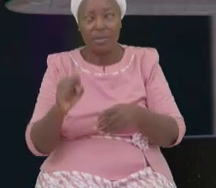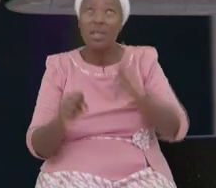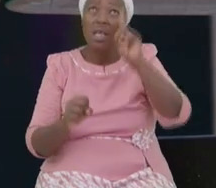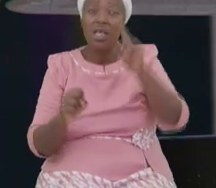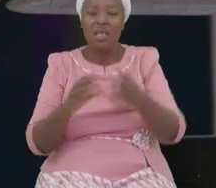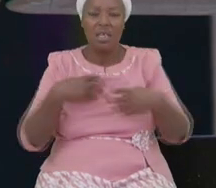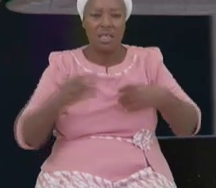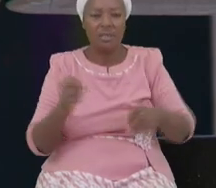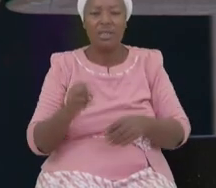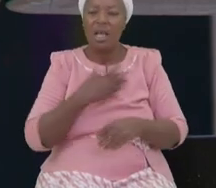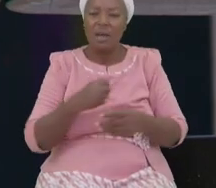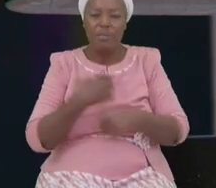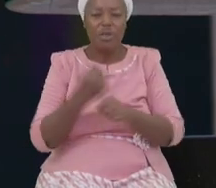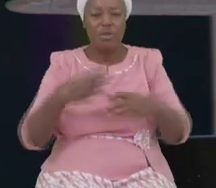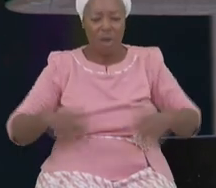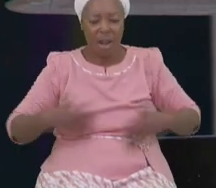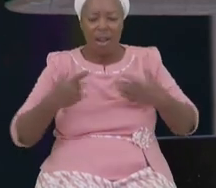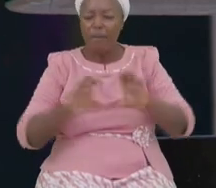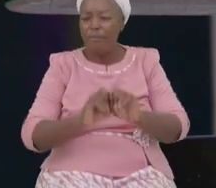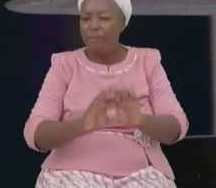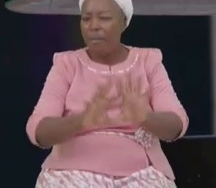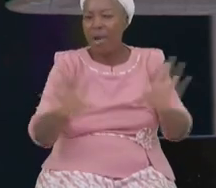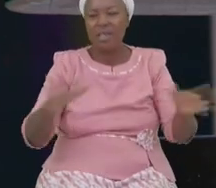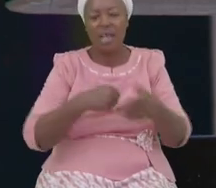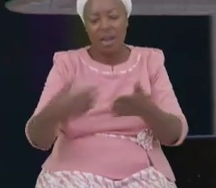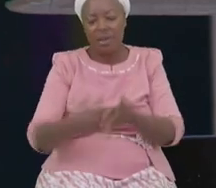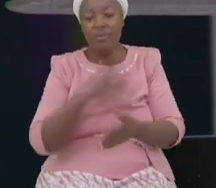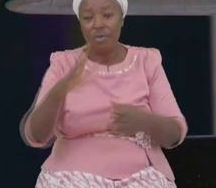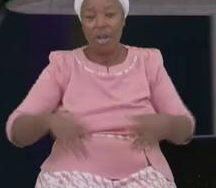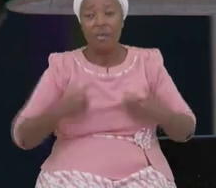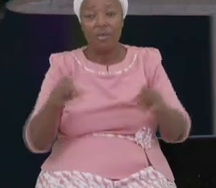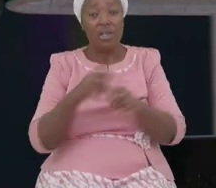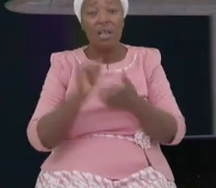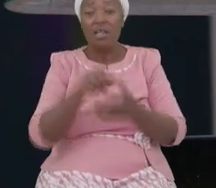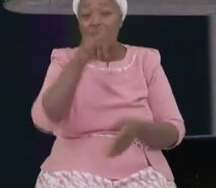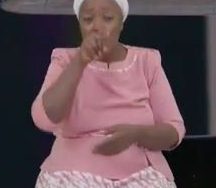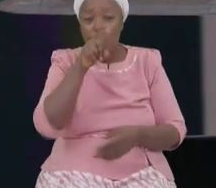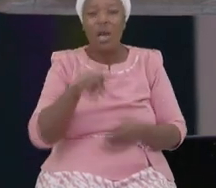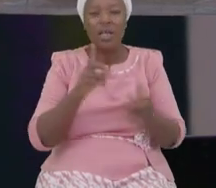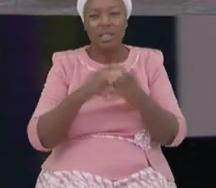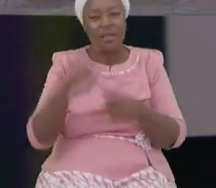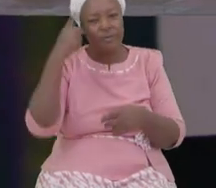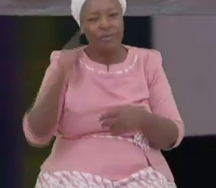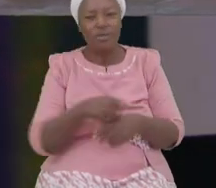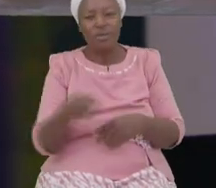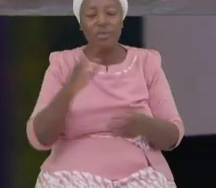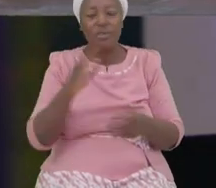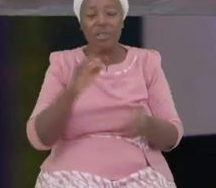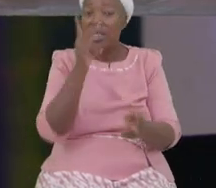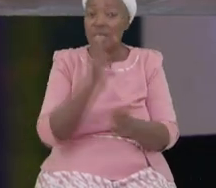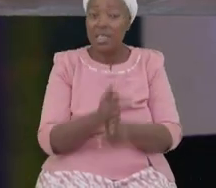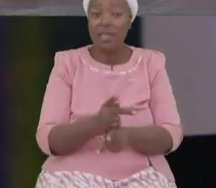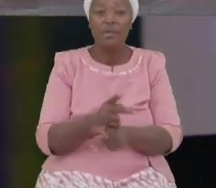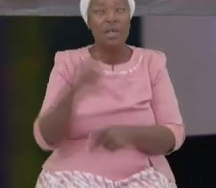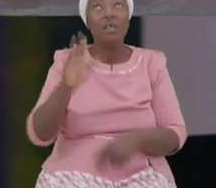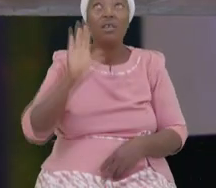he brightens your life, he renews your life like that of the eagle. For those that keep his covenant